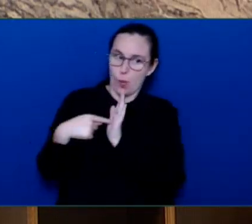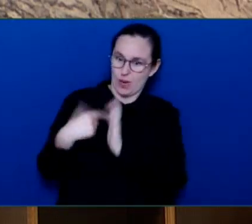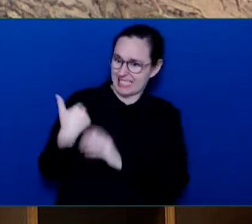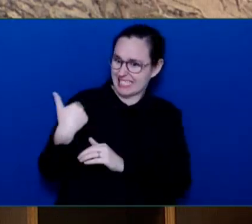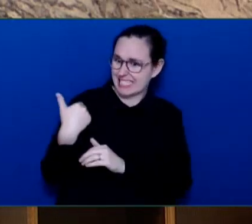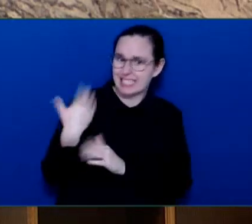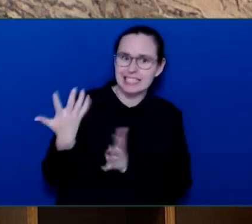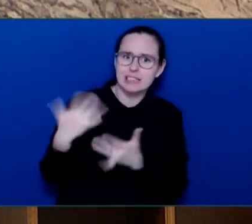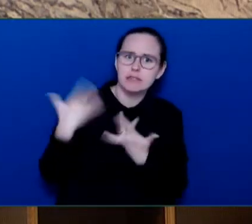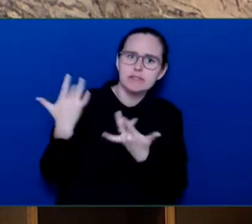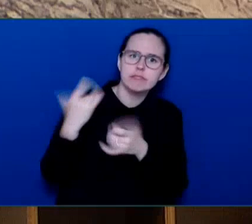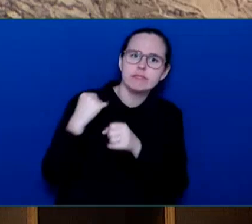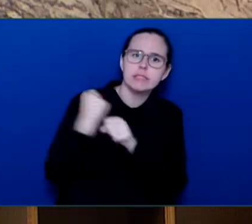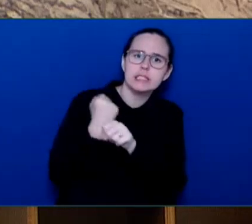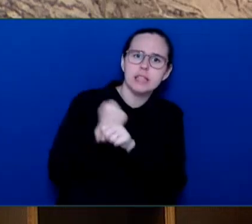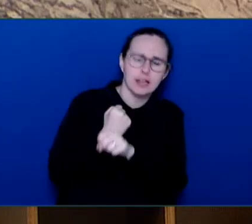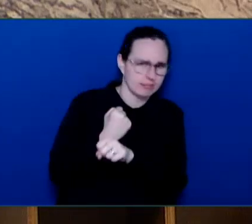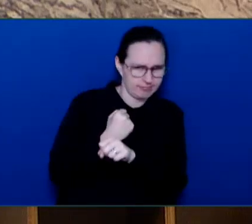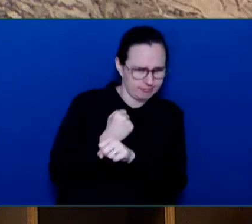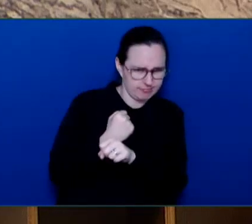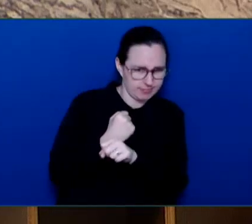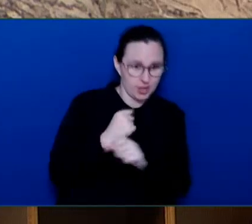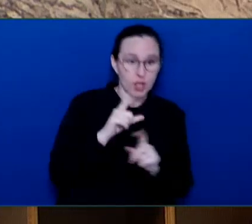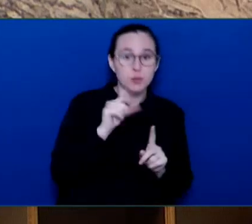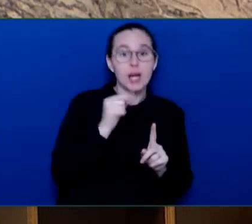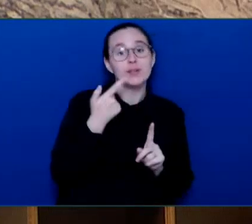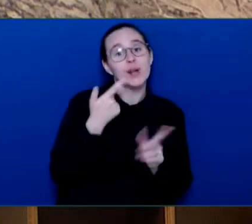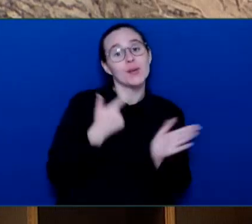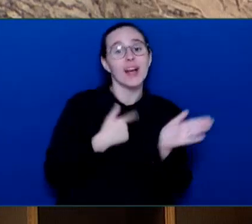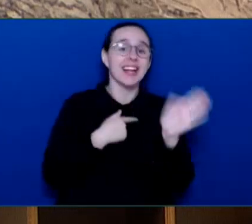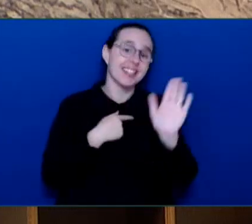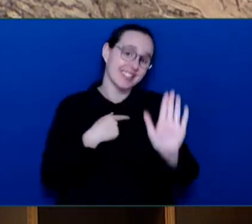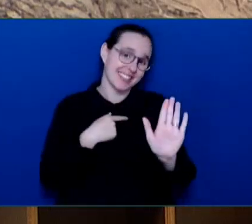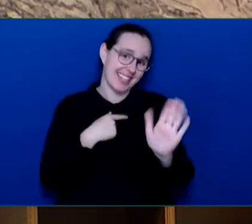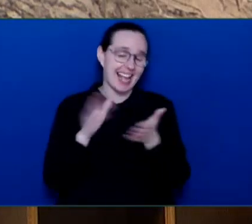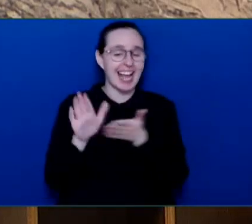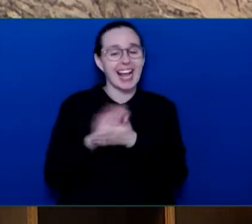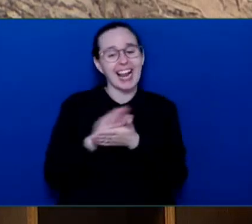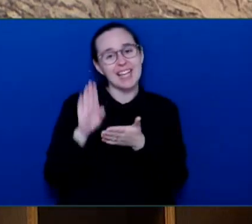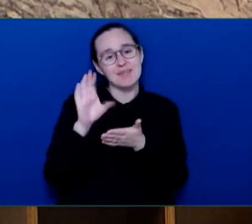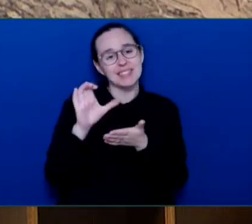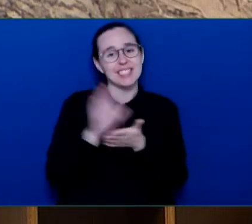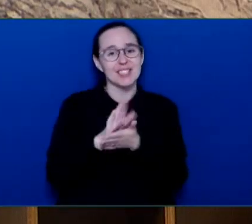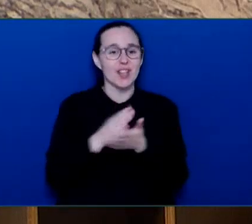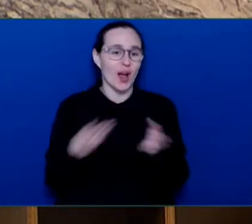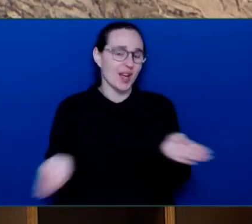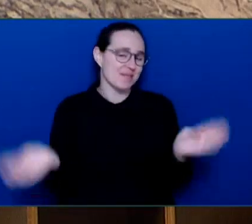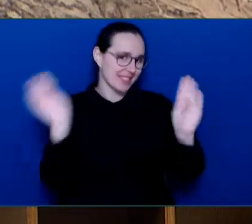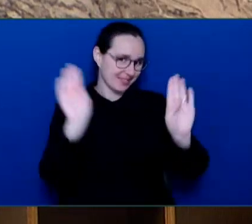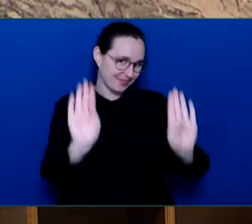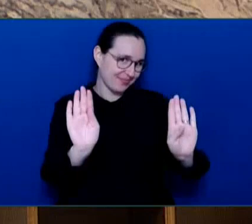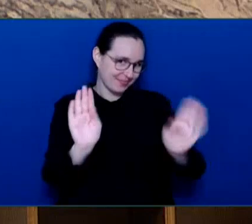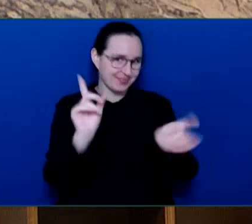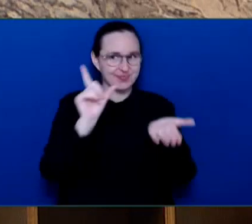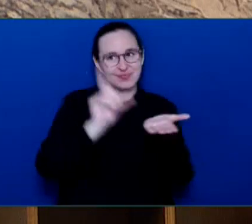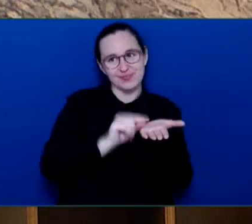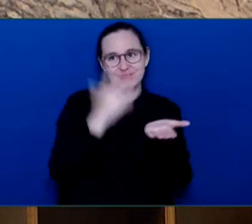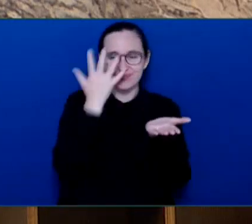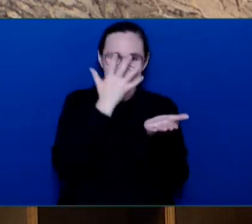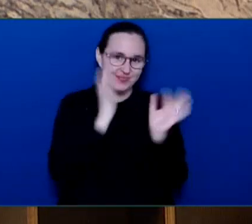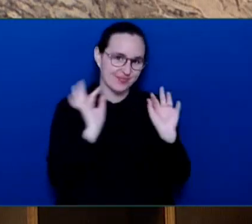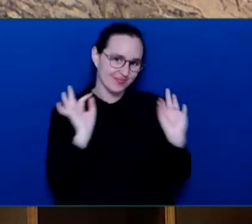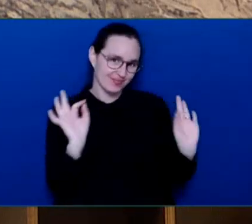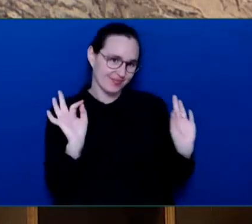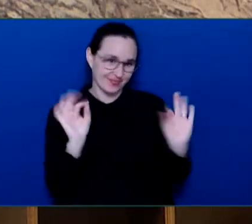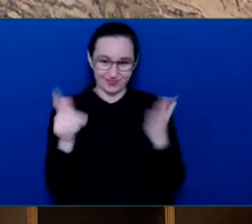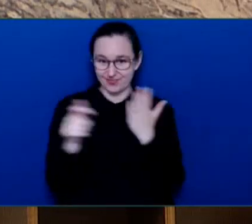glossy Clean BC document, this scheme, which is really nothing more than a glossy brochure. It's a great bumper sticker and a great